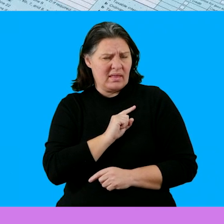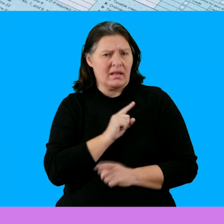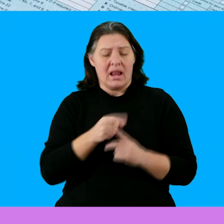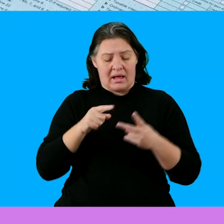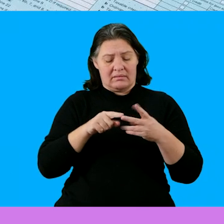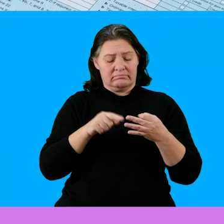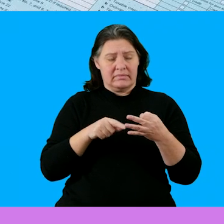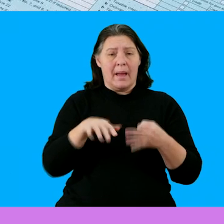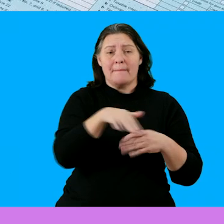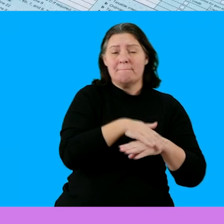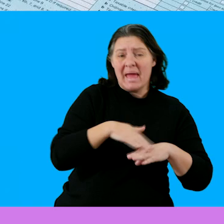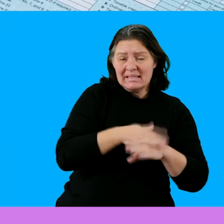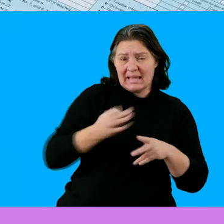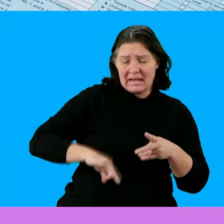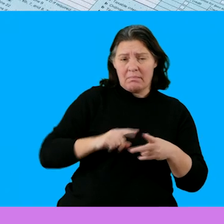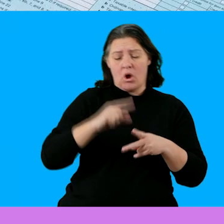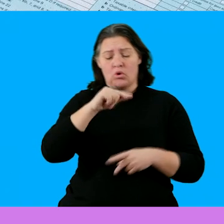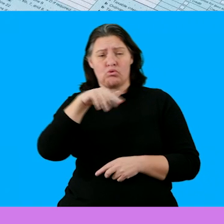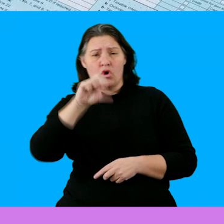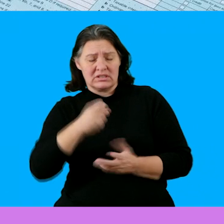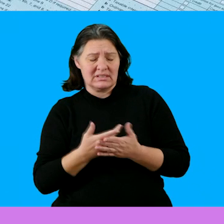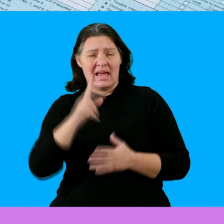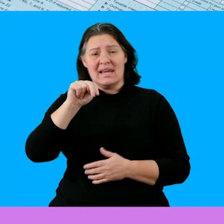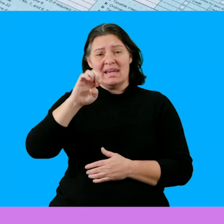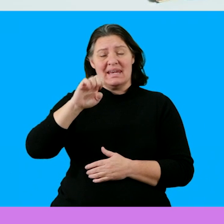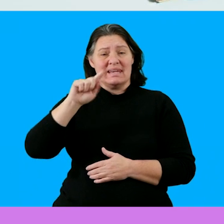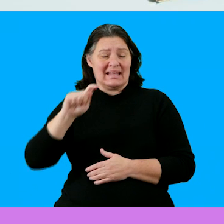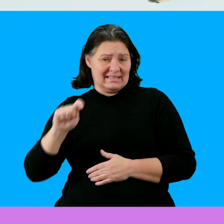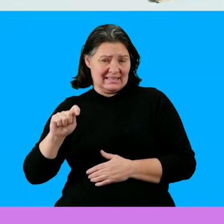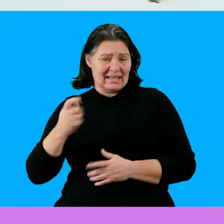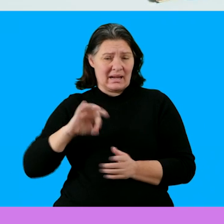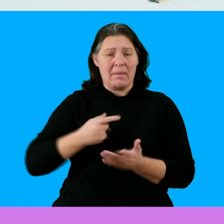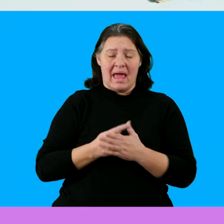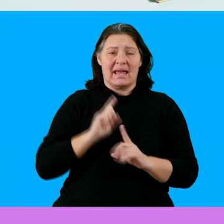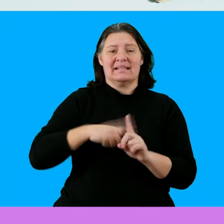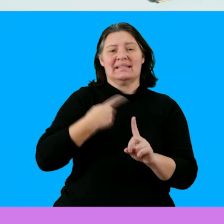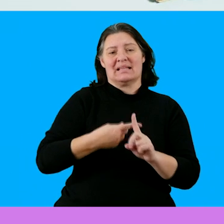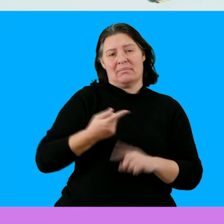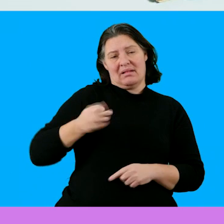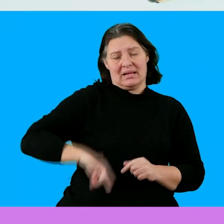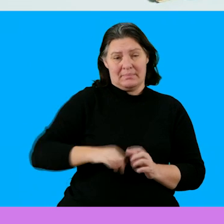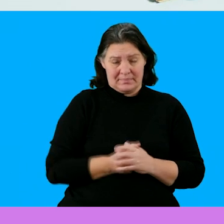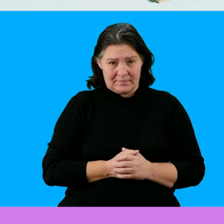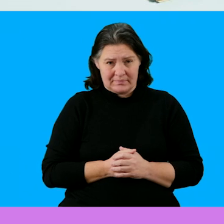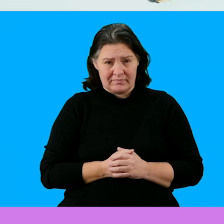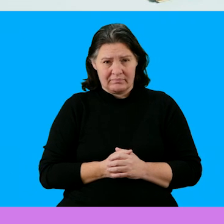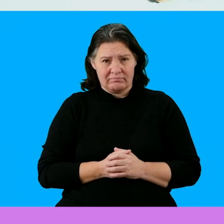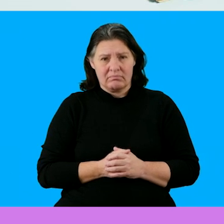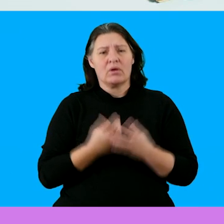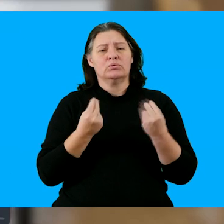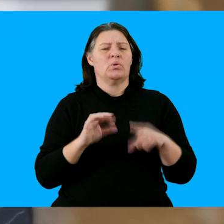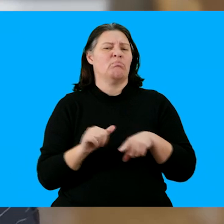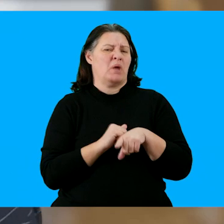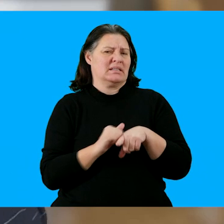calculate basic income, gross income, net income, as well as taxable income. Now let us quickly do a